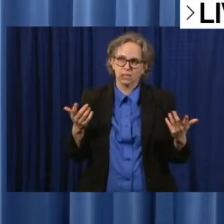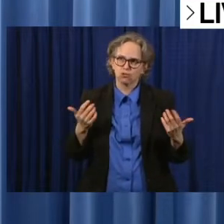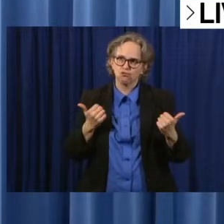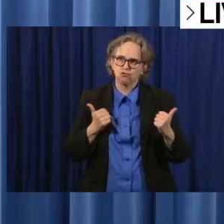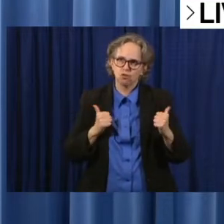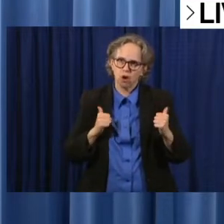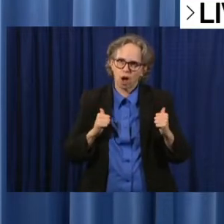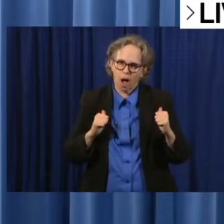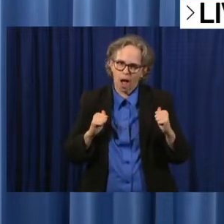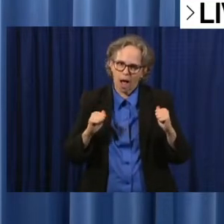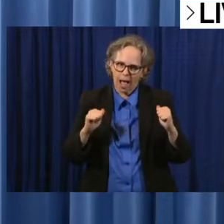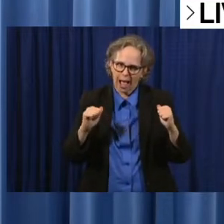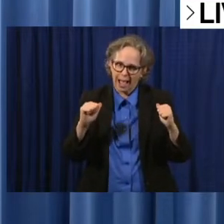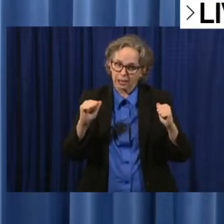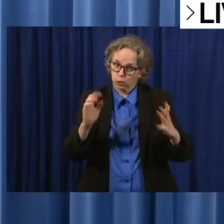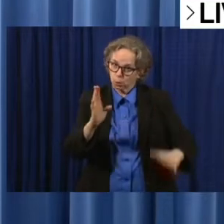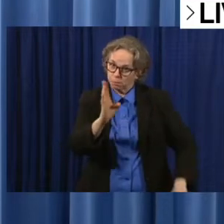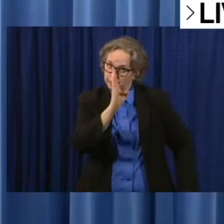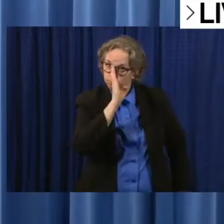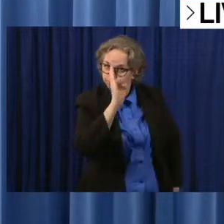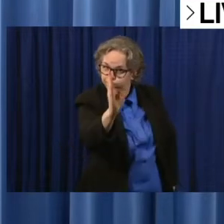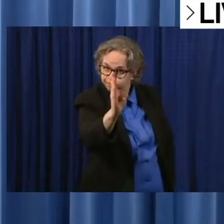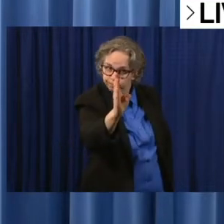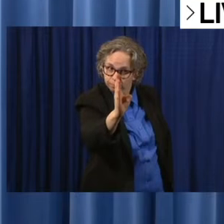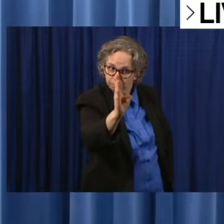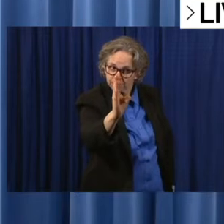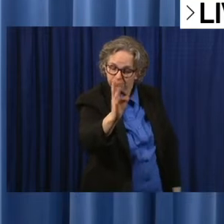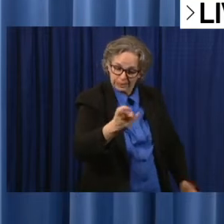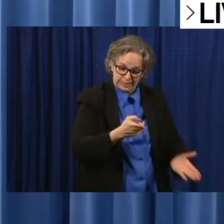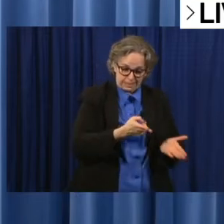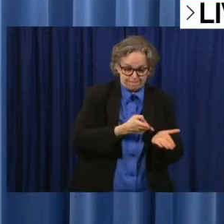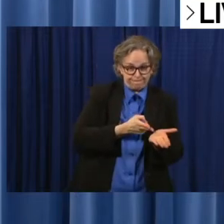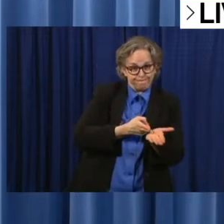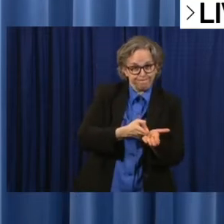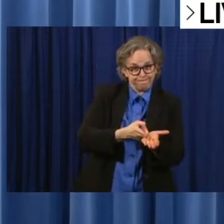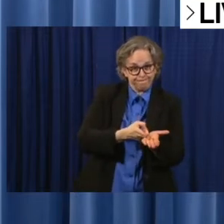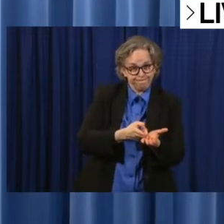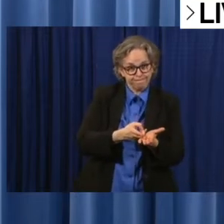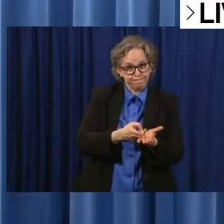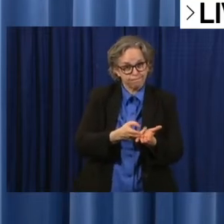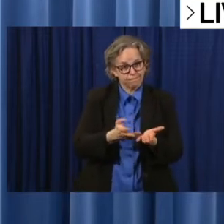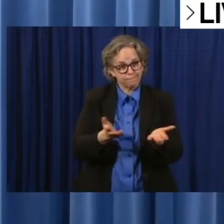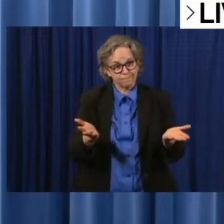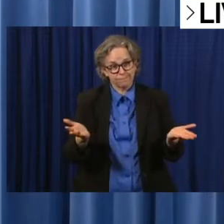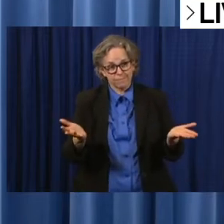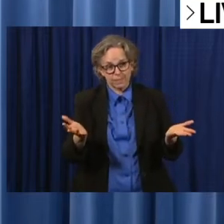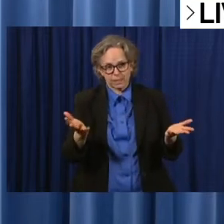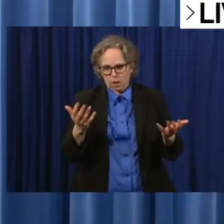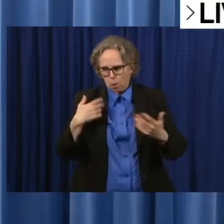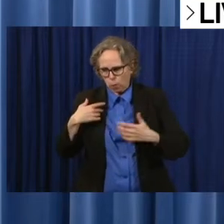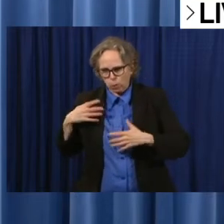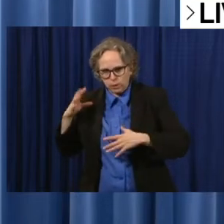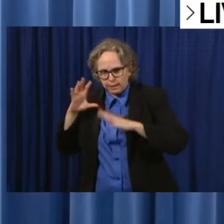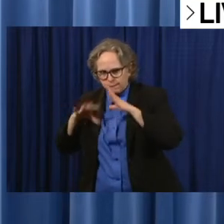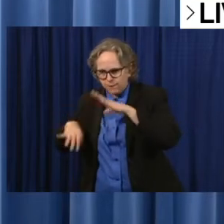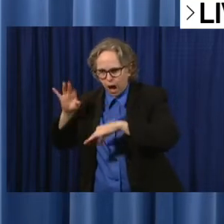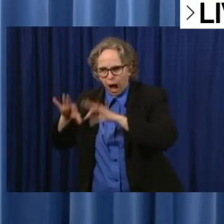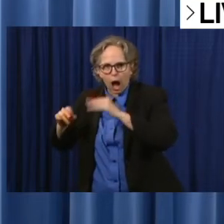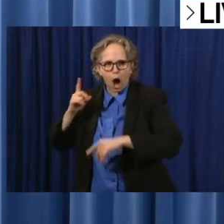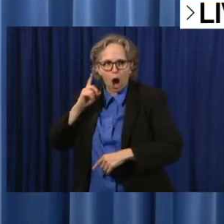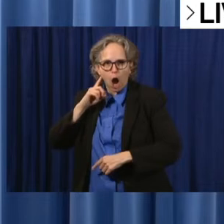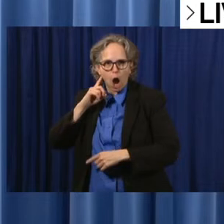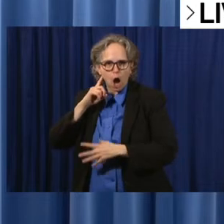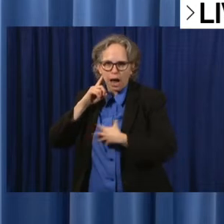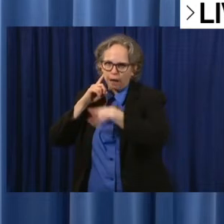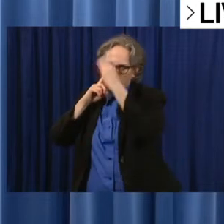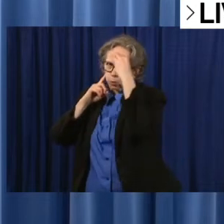blunt, straightforward about everything that we are finding, and we try to share with you all